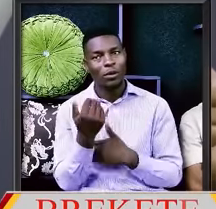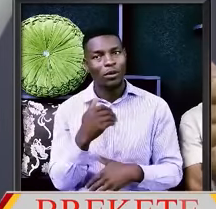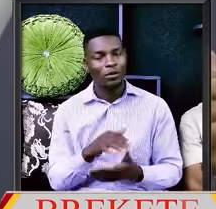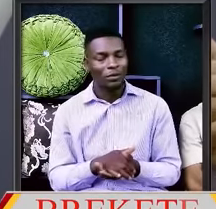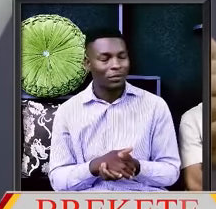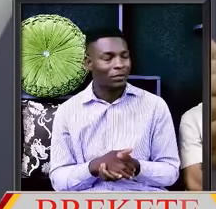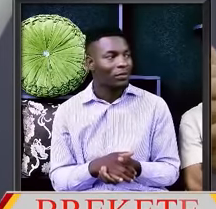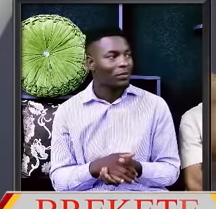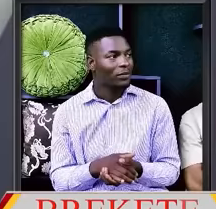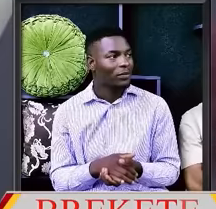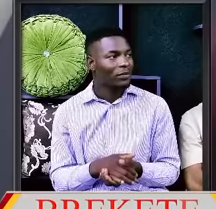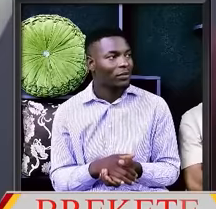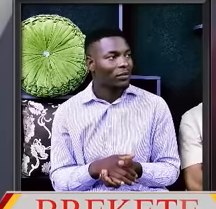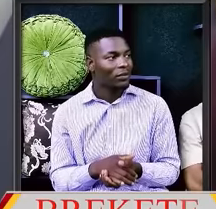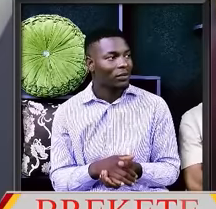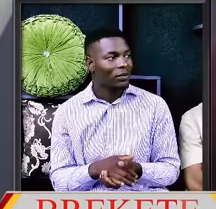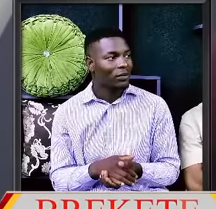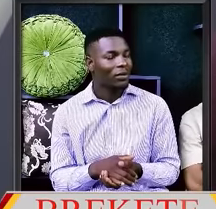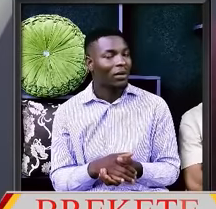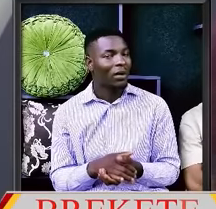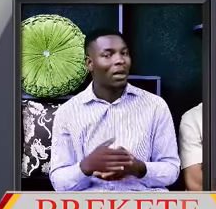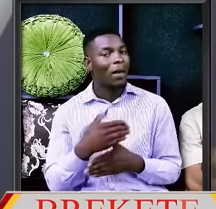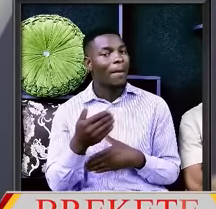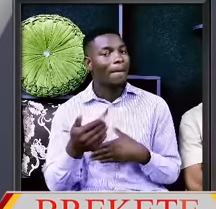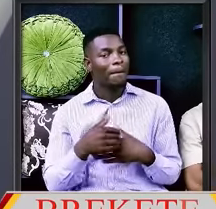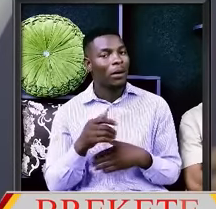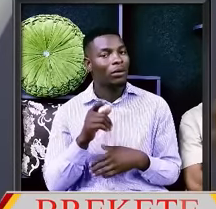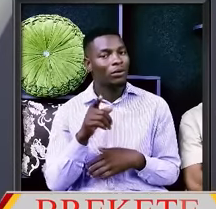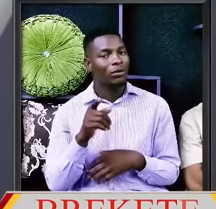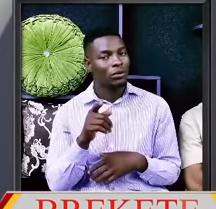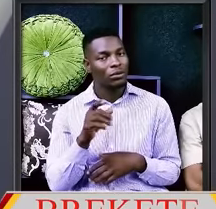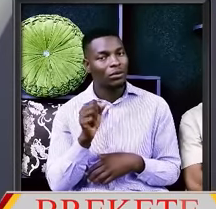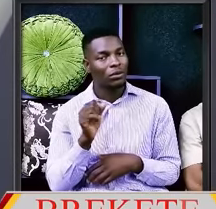Good morning. Back to you, sir.